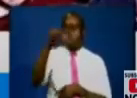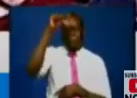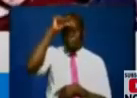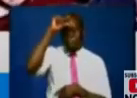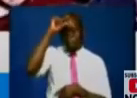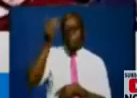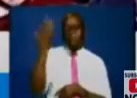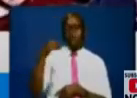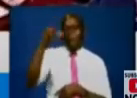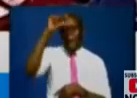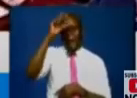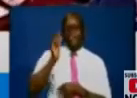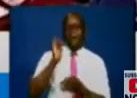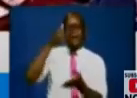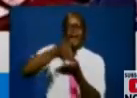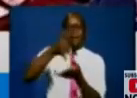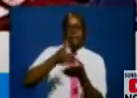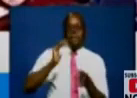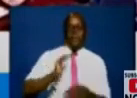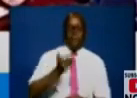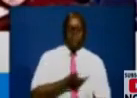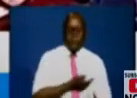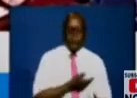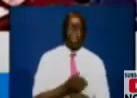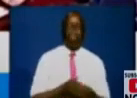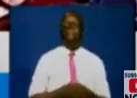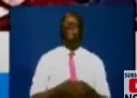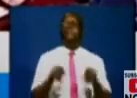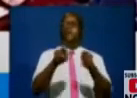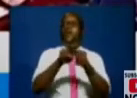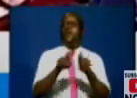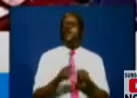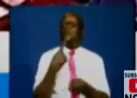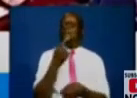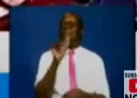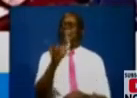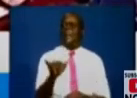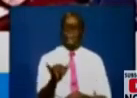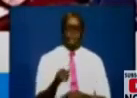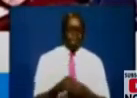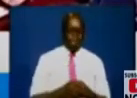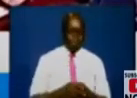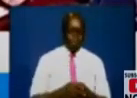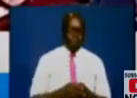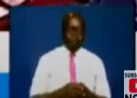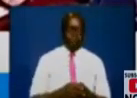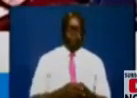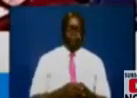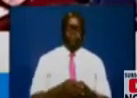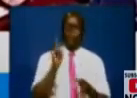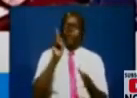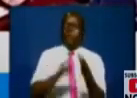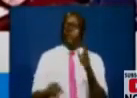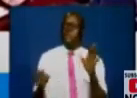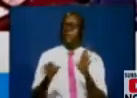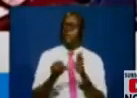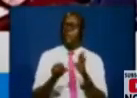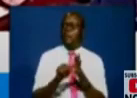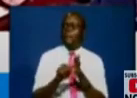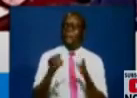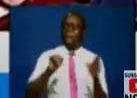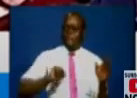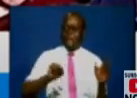sitting. Mr. Speaker, I also want to say that... What is your point of order,